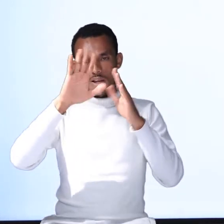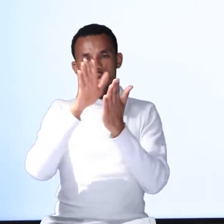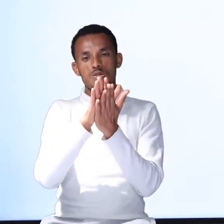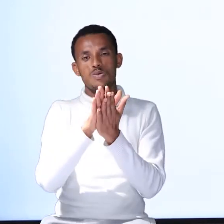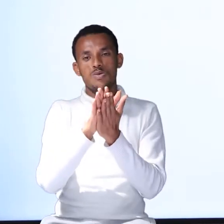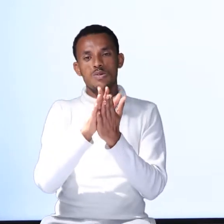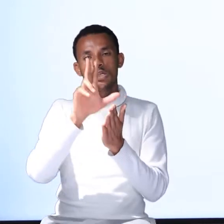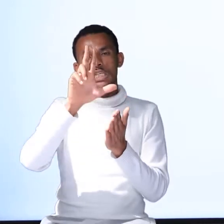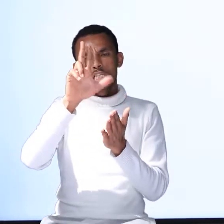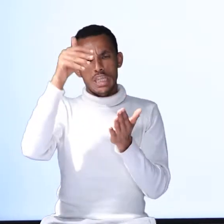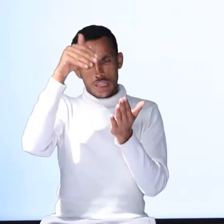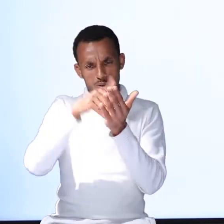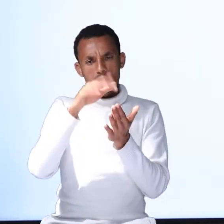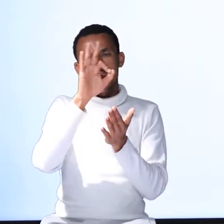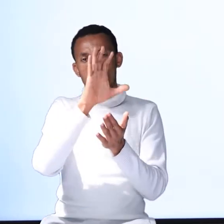are